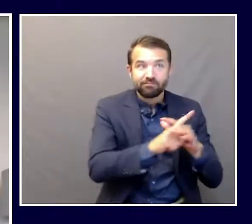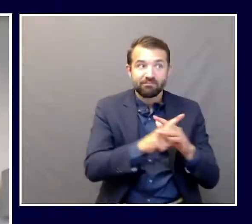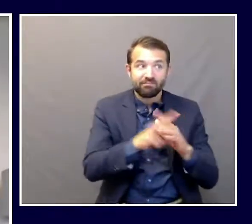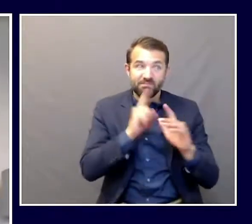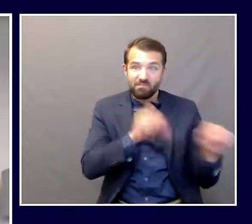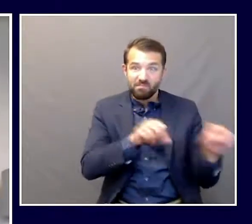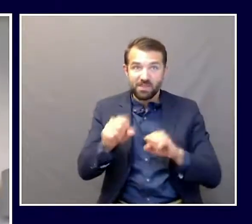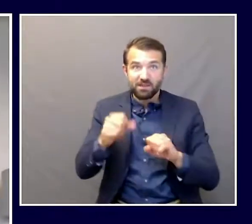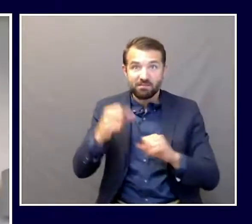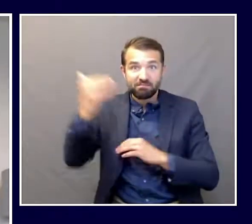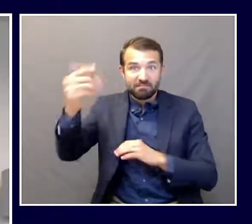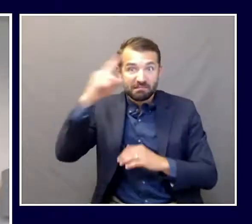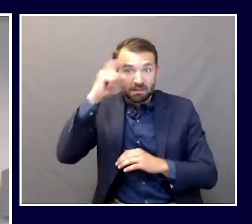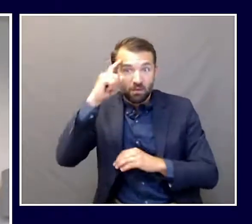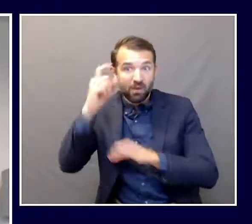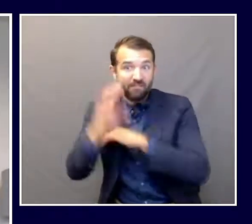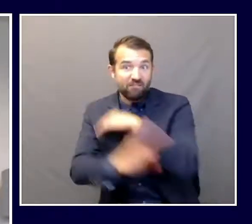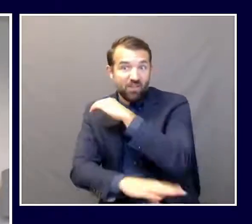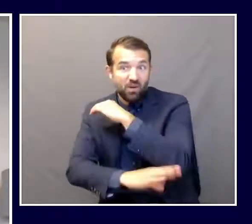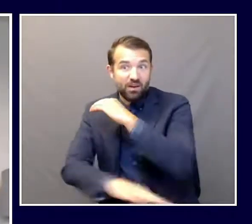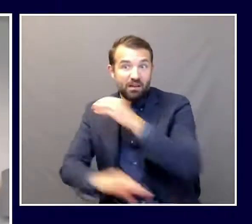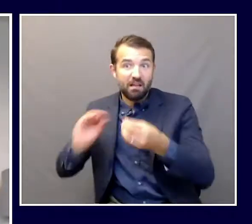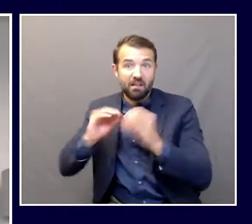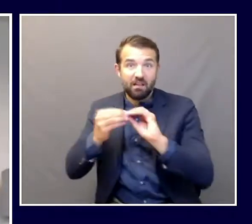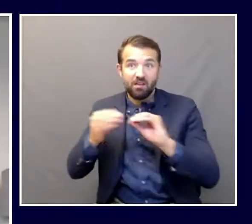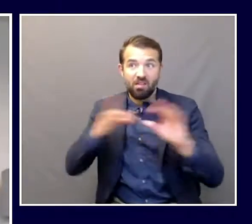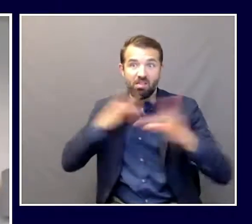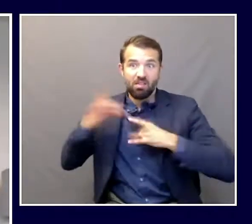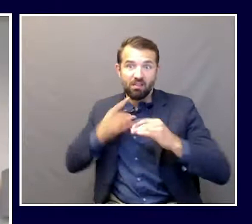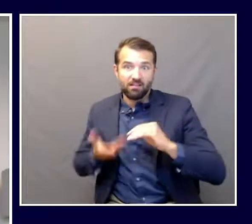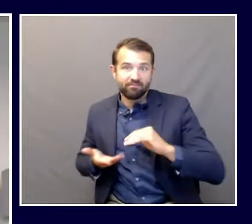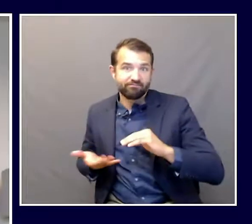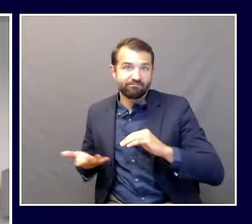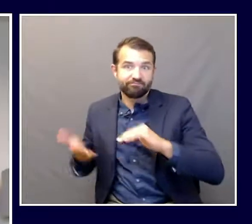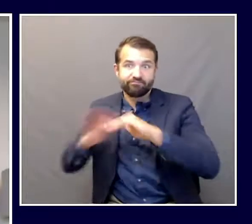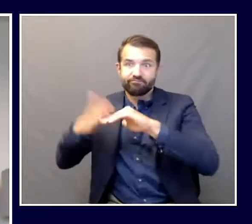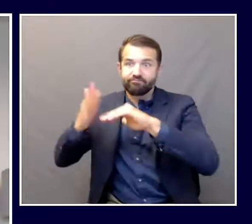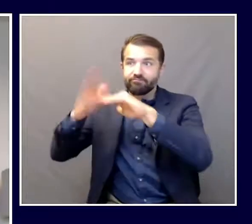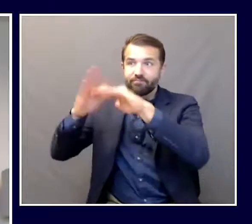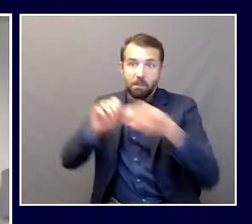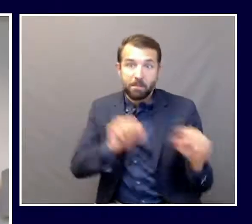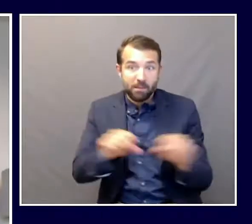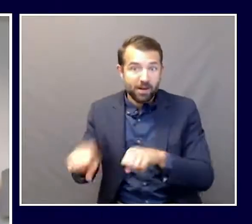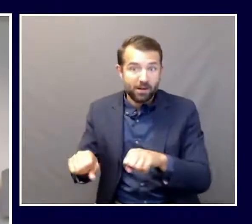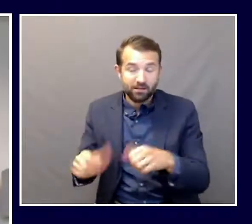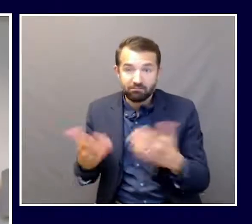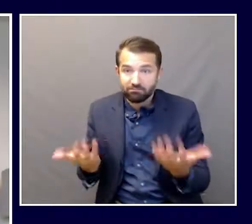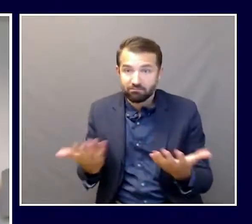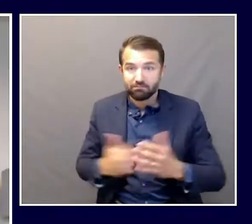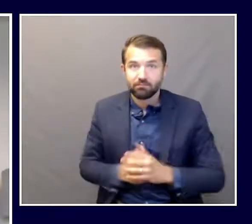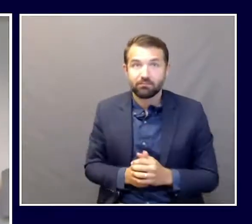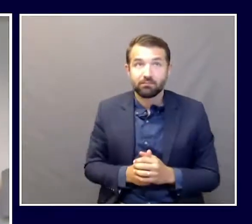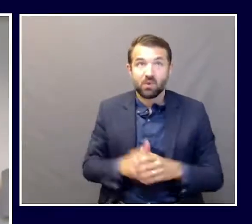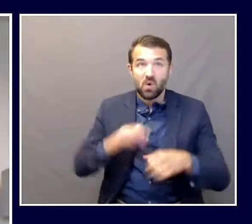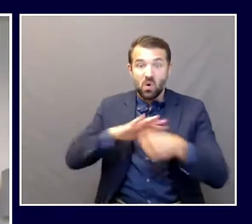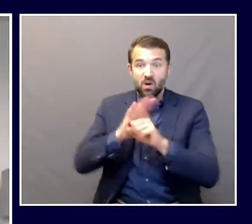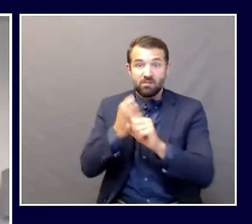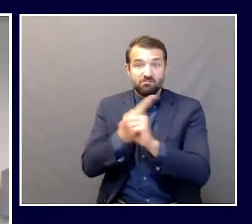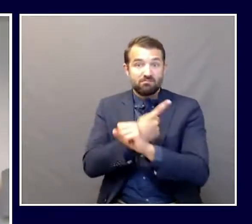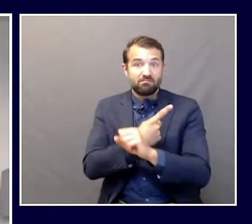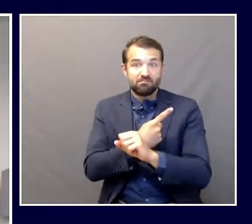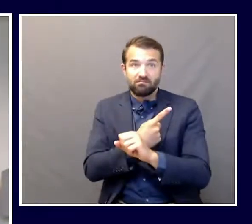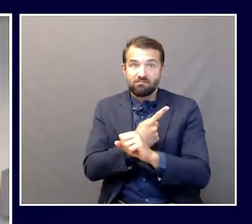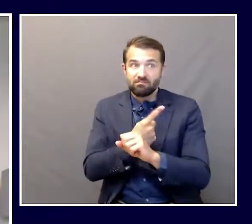puts us in good position to contend with the emergence of more contagious strains of COVID-19, such as the